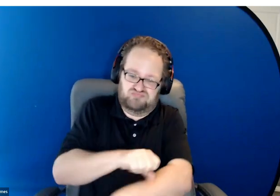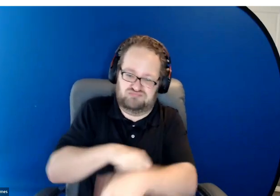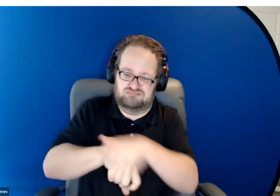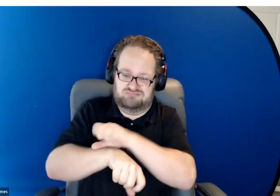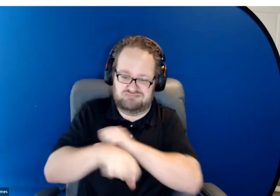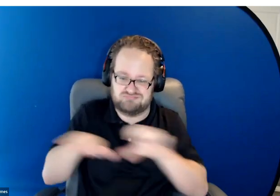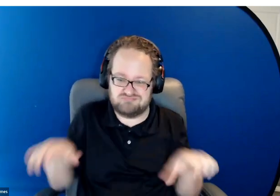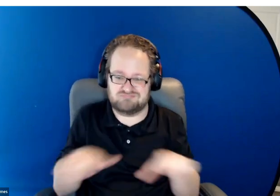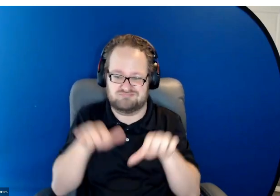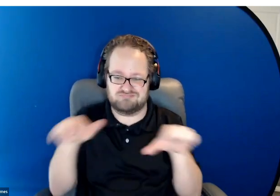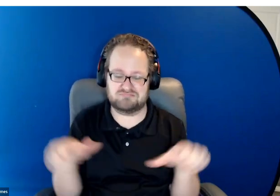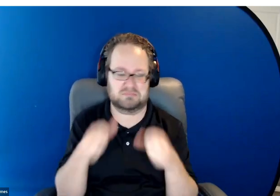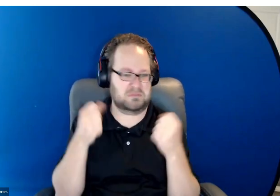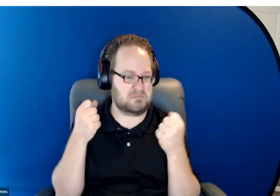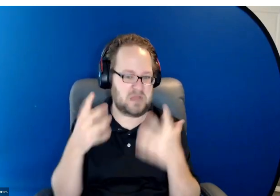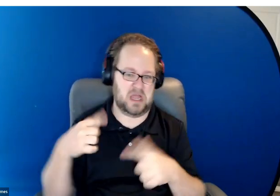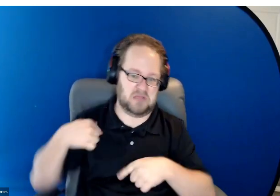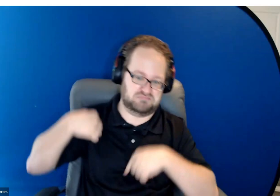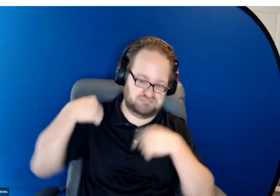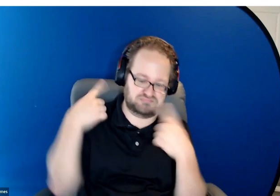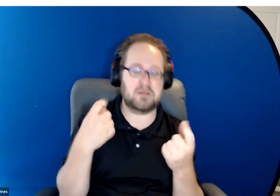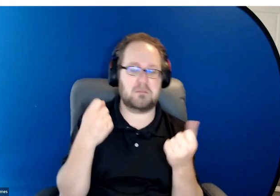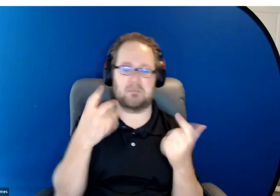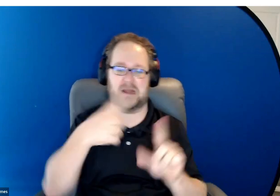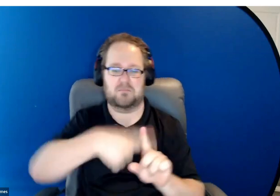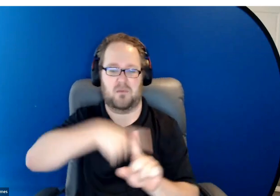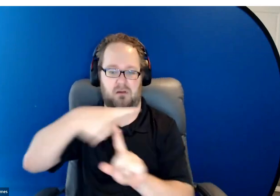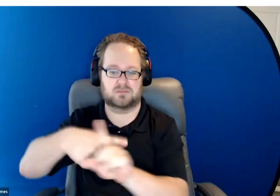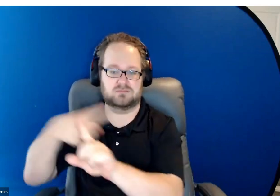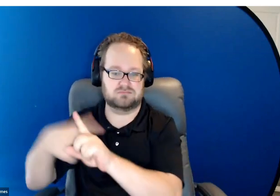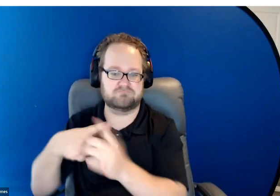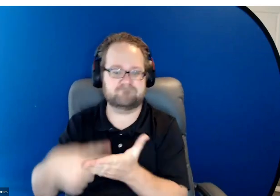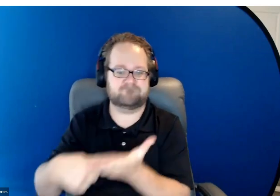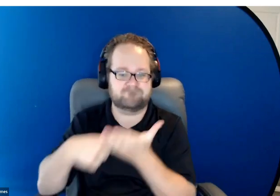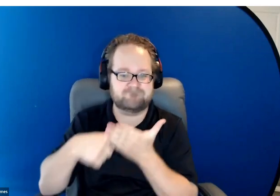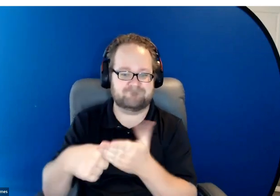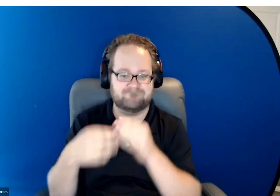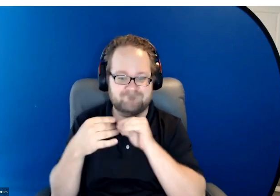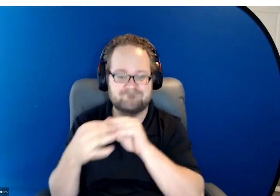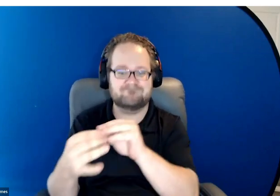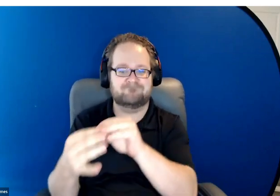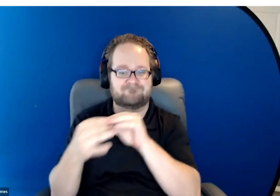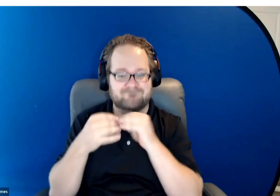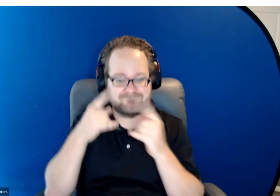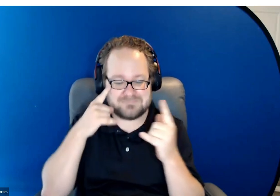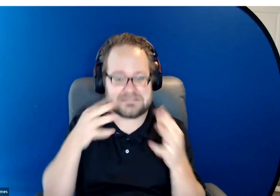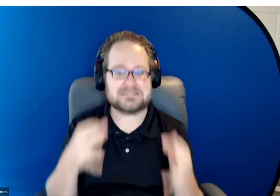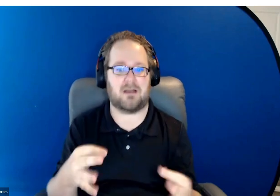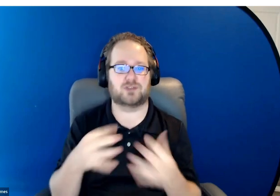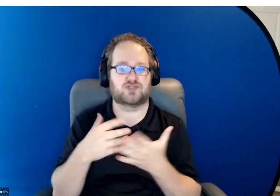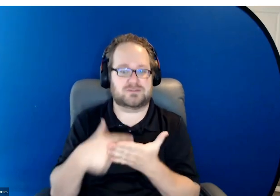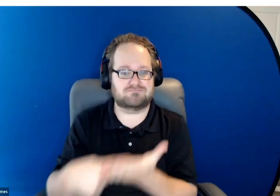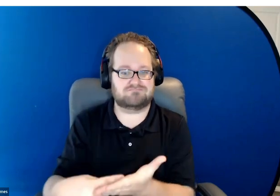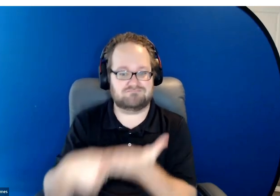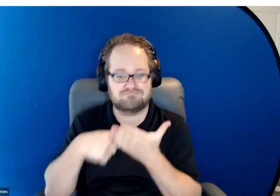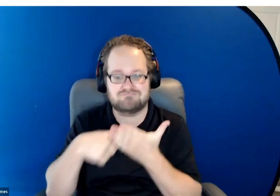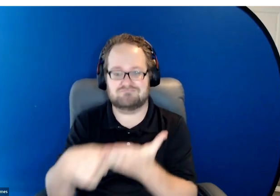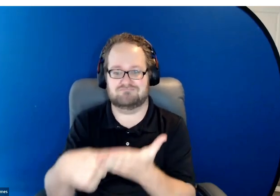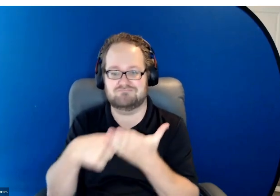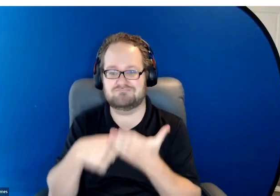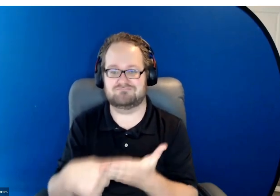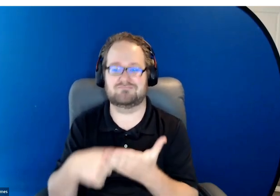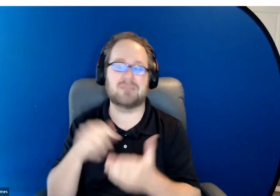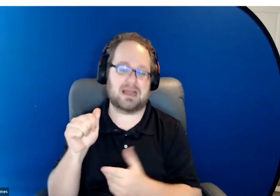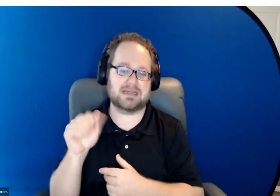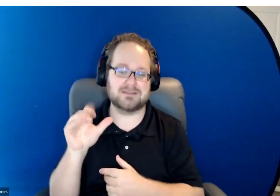are so proud of what we were able to develop. Before we dig into what's in the framework, I'd like to share a little